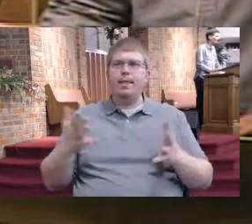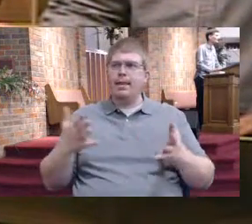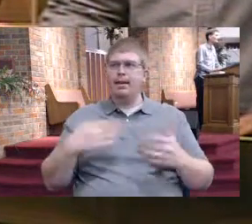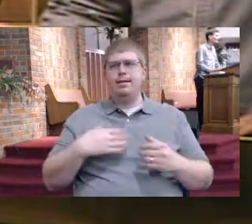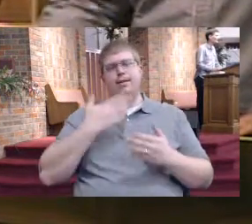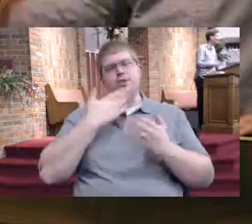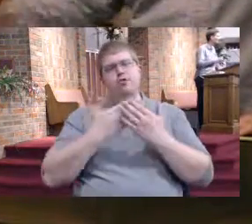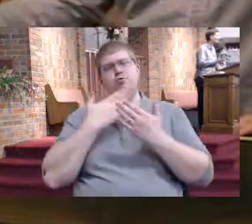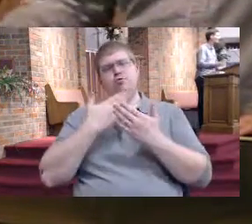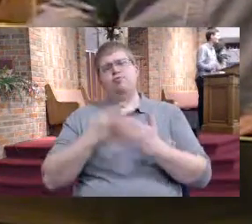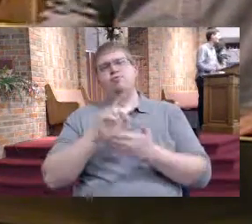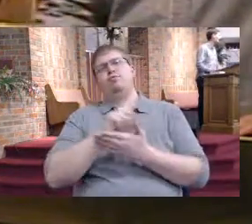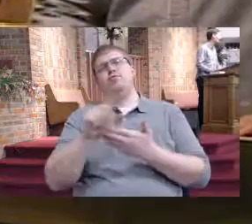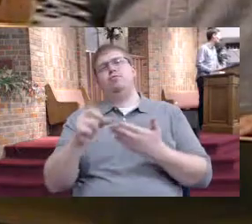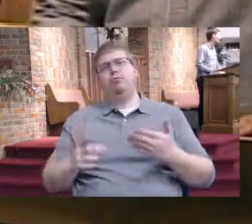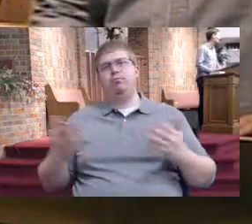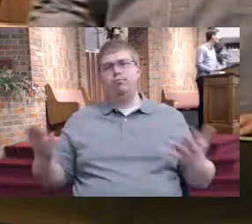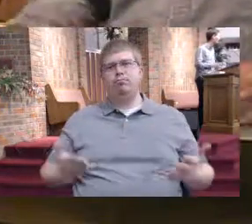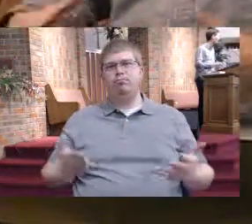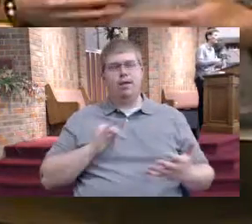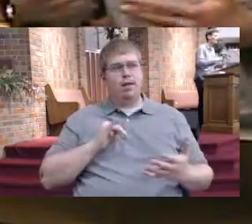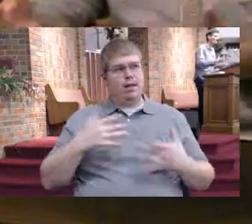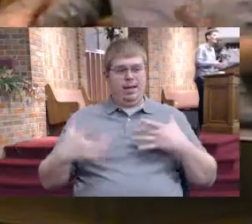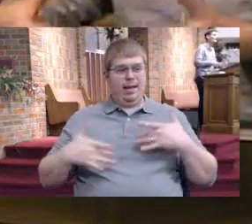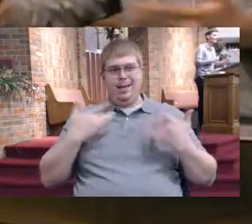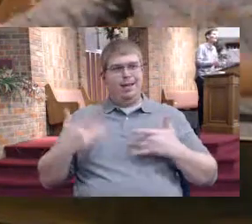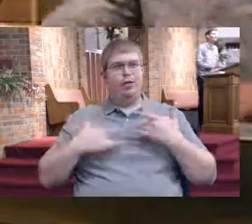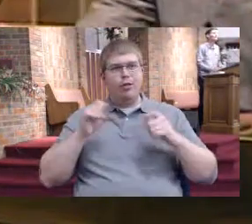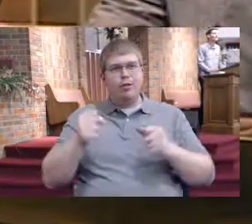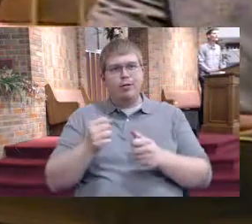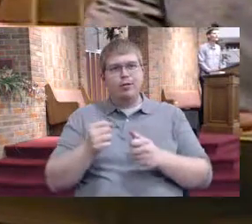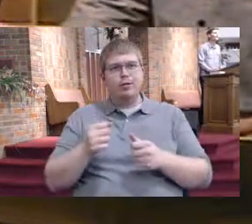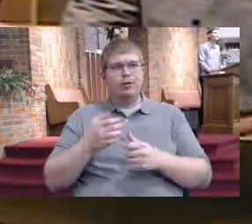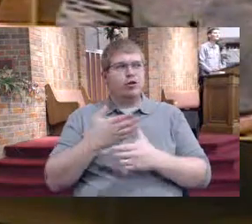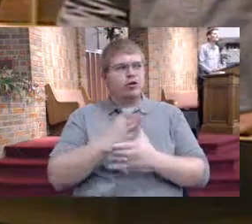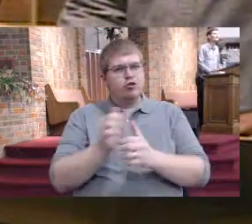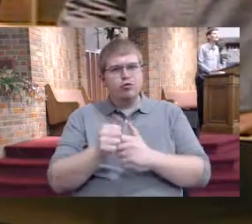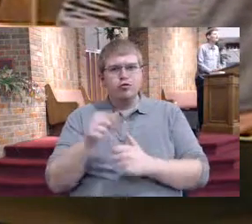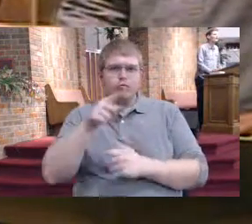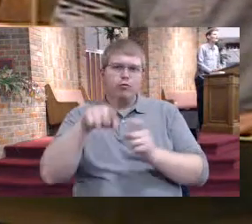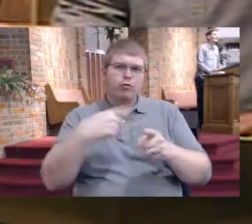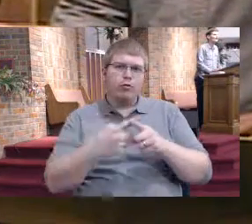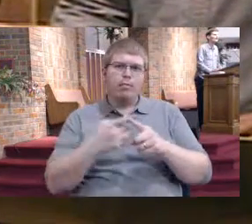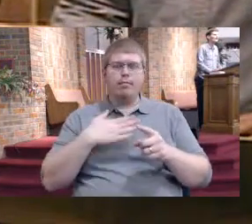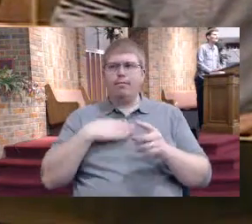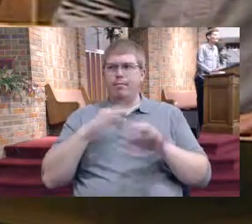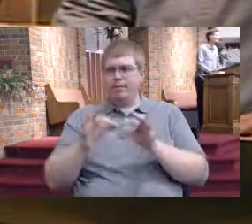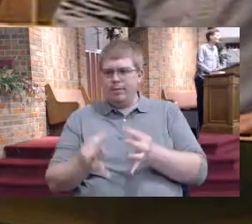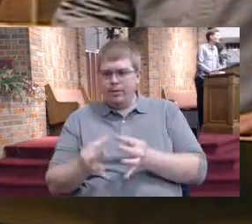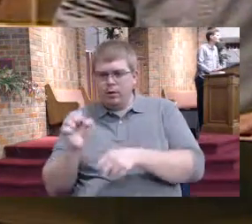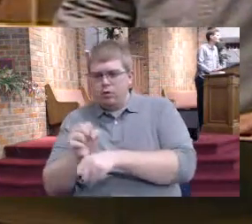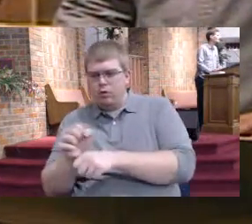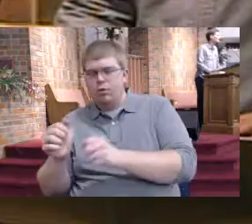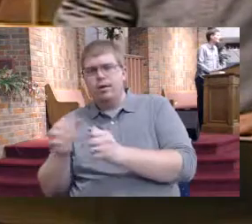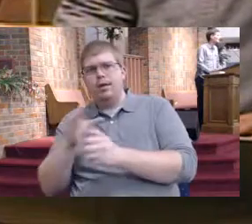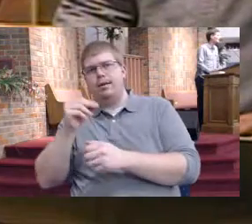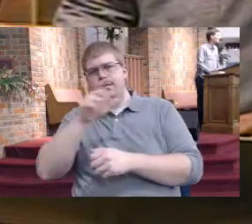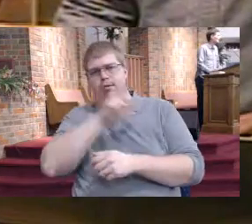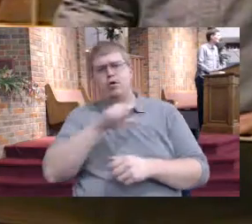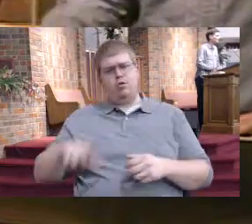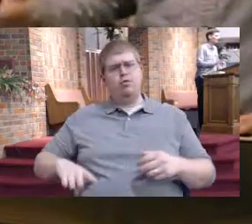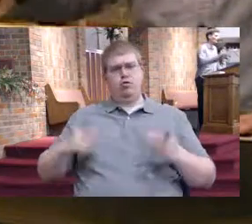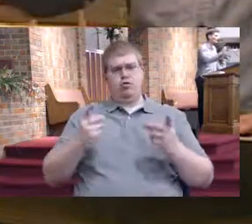it's been a good weekend. I'm really excited to share with you all a little bit about our family and our team and what the Lord is doing in Tabora, Tanzania.